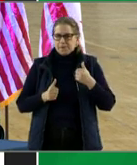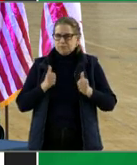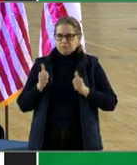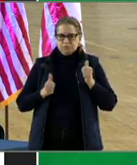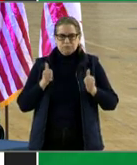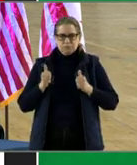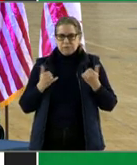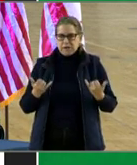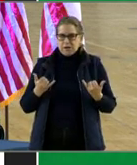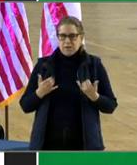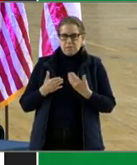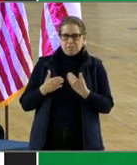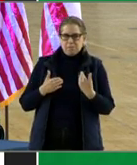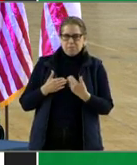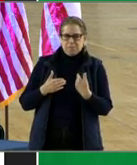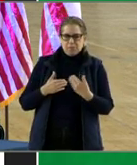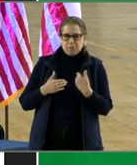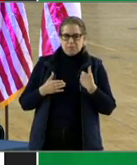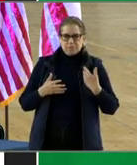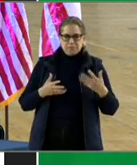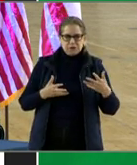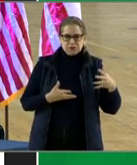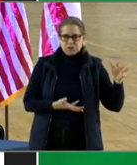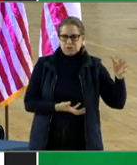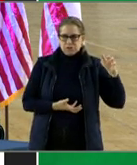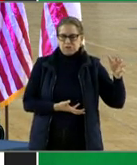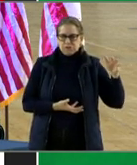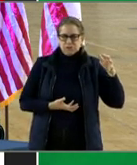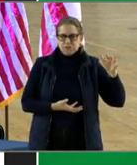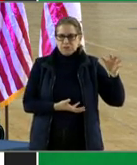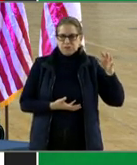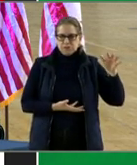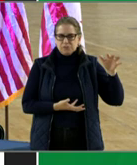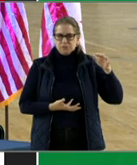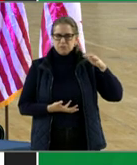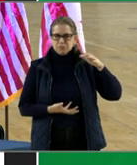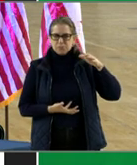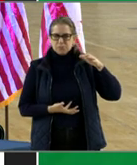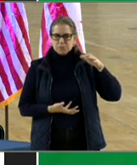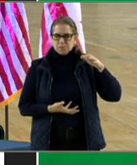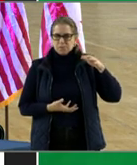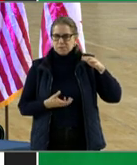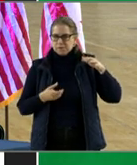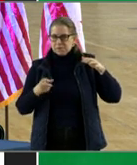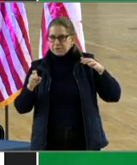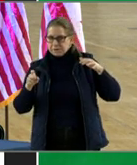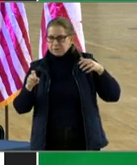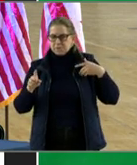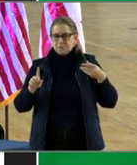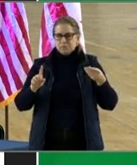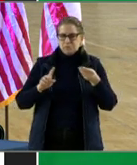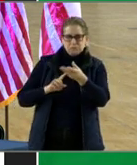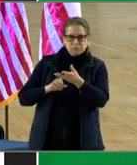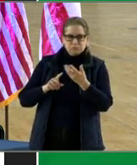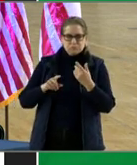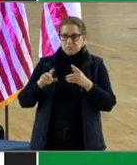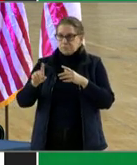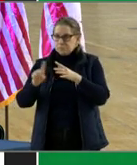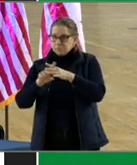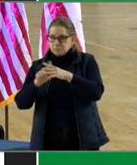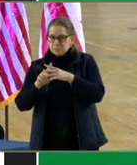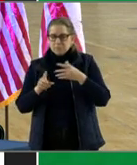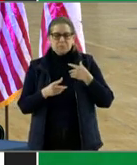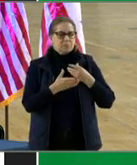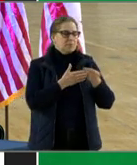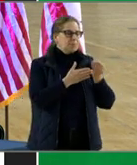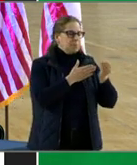we got to refine the model to the point that we're presenting today, we knew that we needed to try